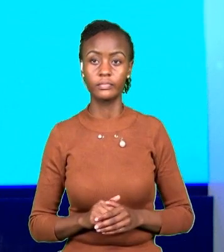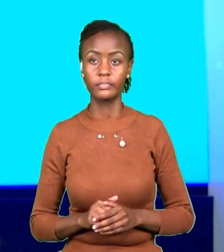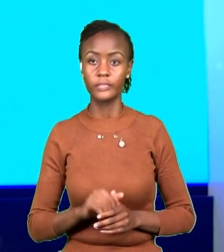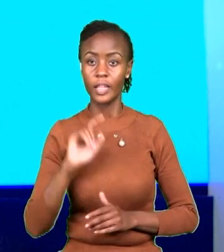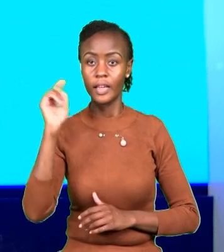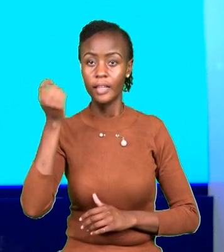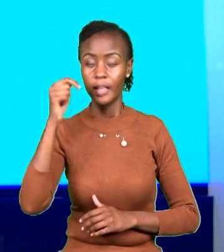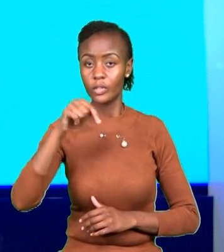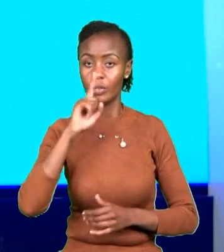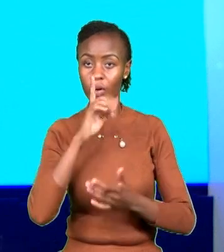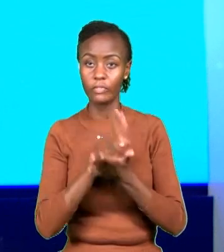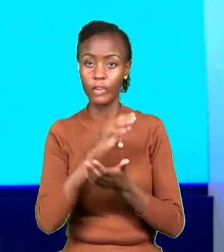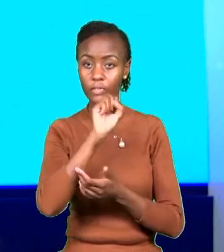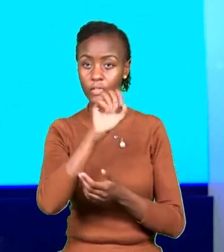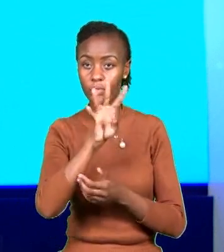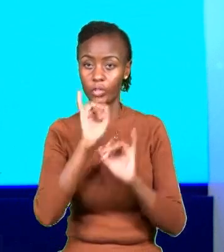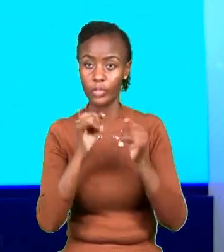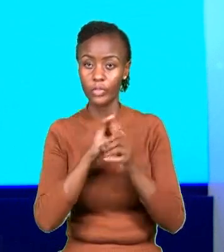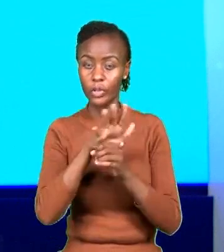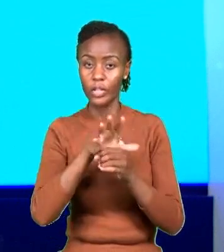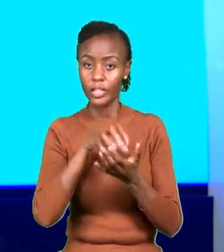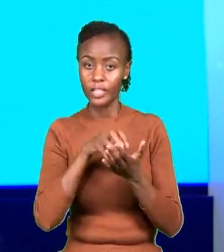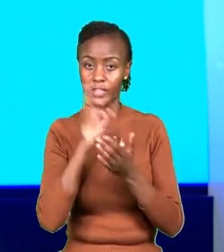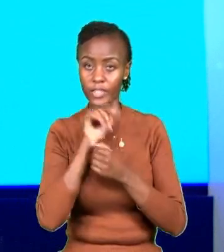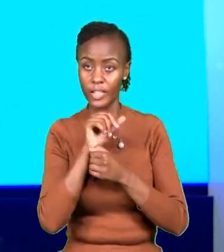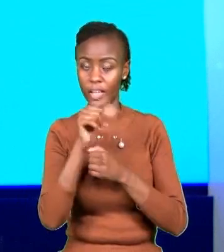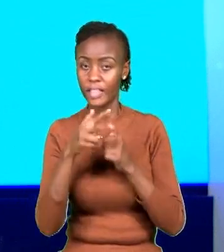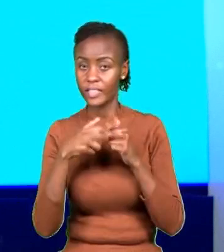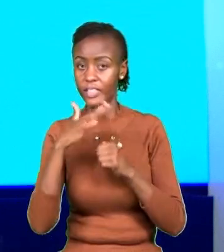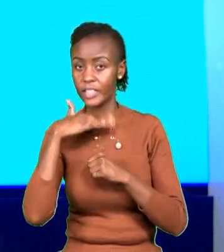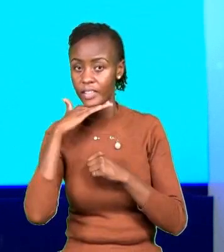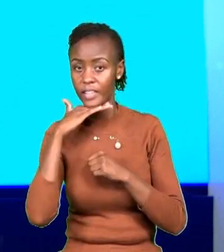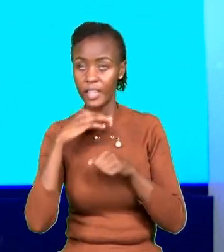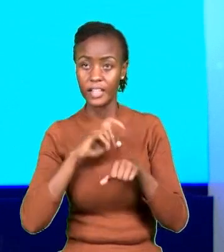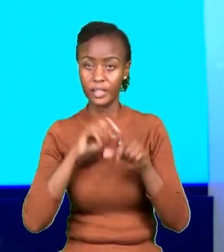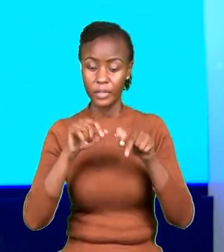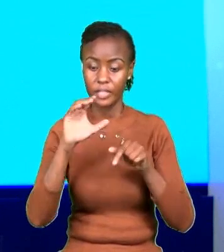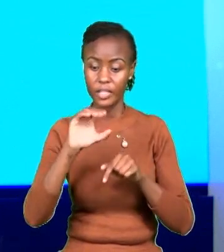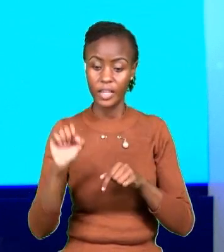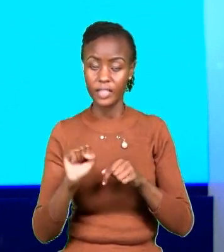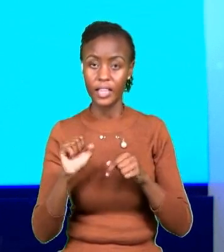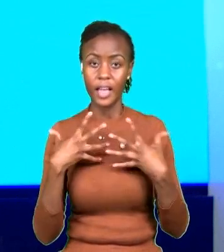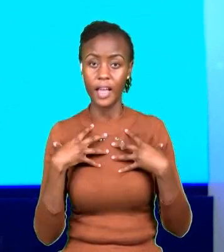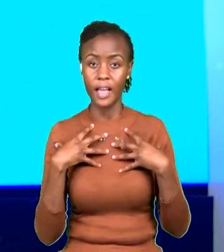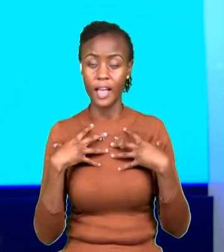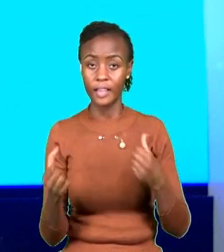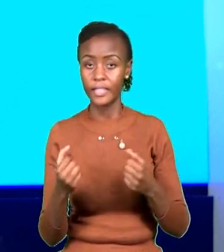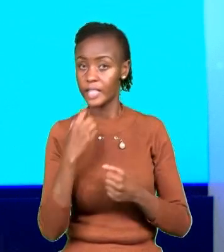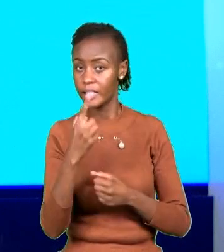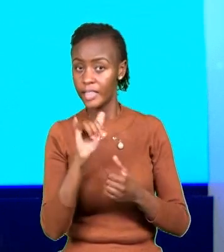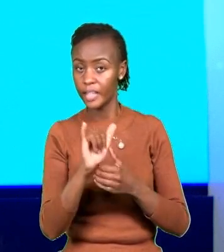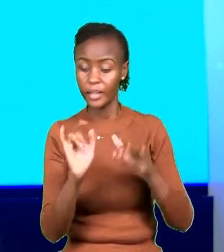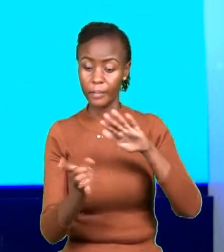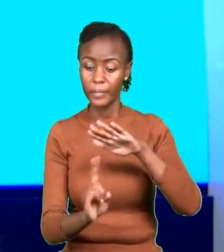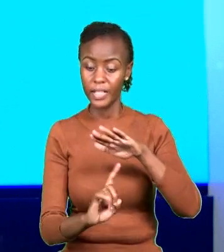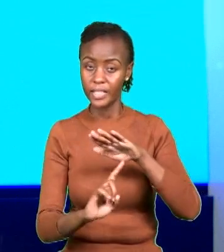Kenya has today recorded 54 new COVID-19 cases and 7 deaths. Even as the Cabinet Secretary for Health, Mutahi Kagwe, has said the ministry is planning